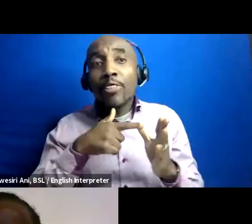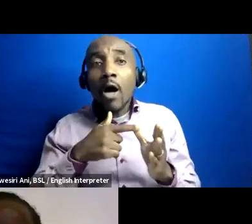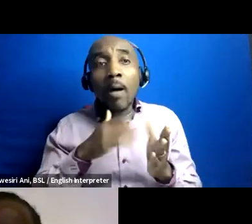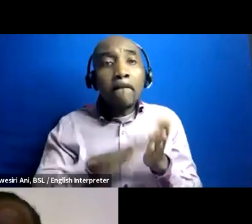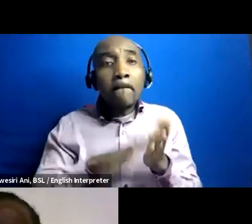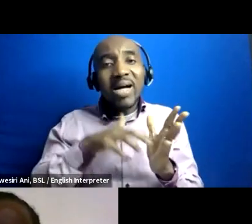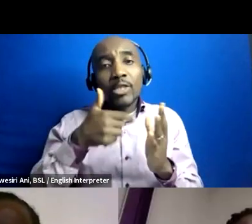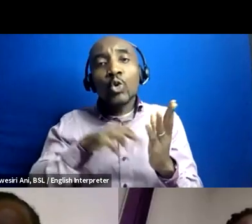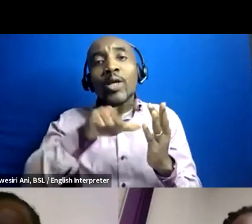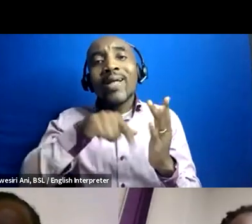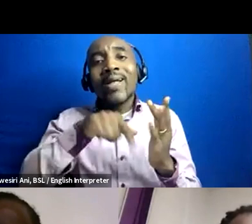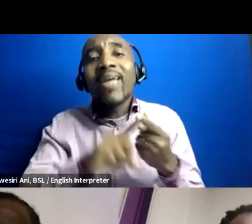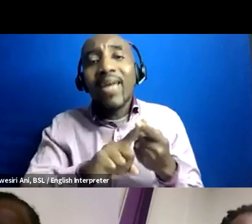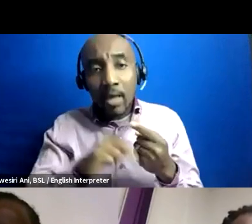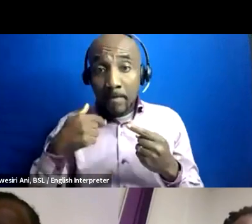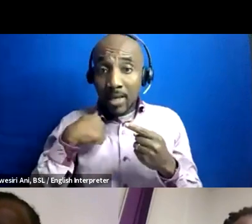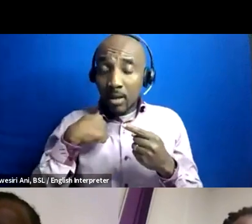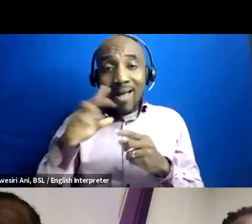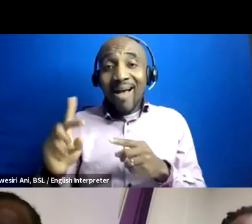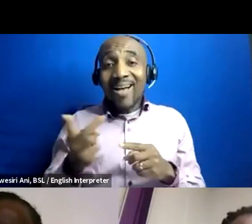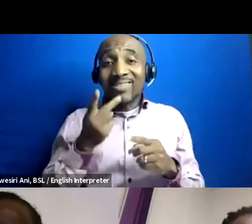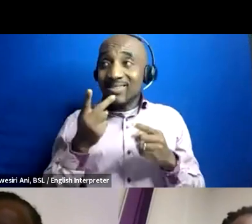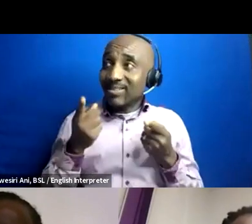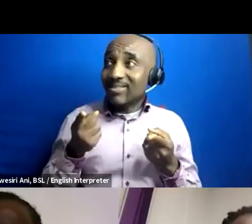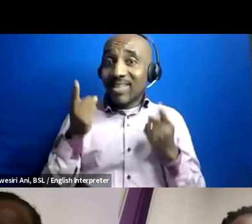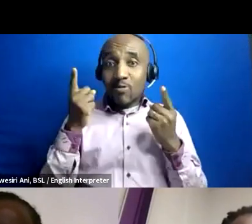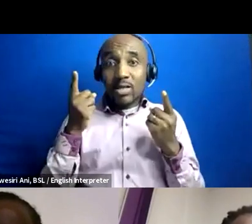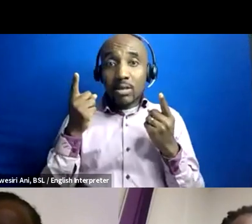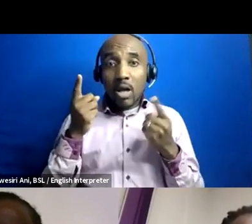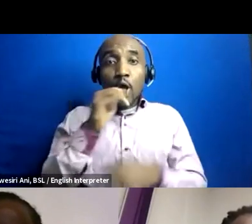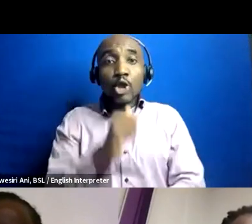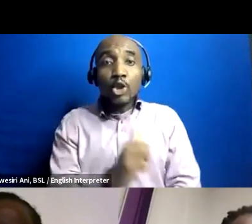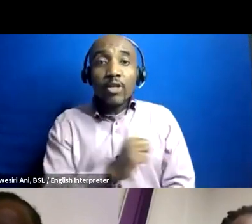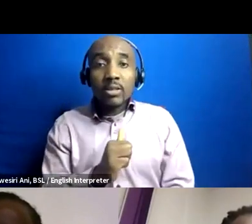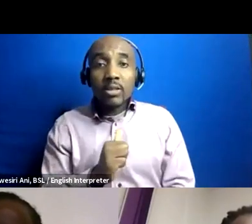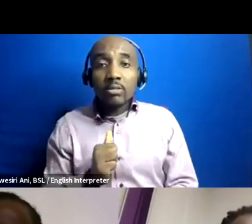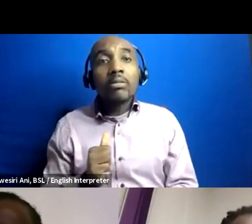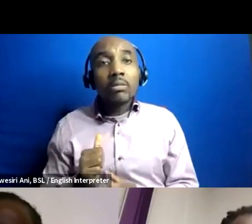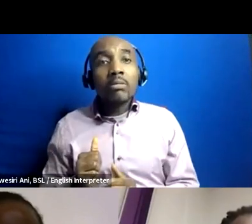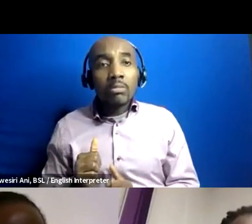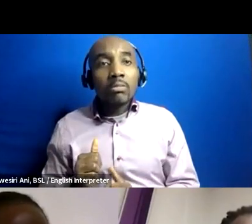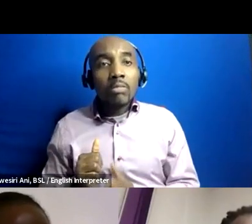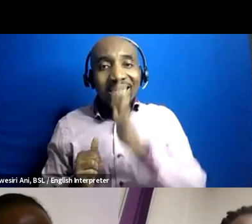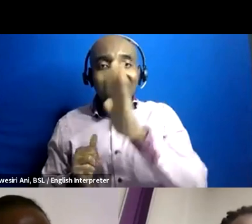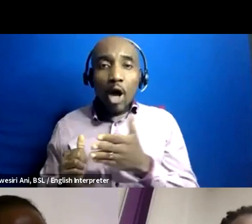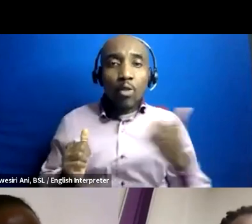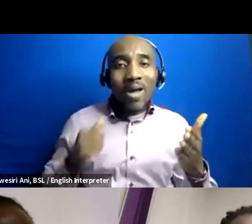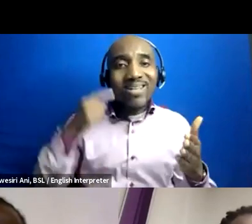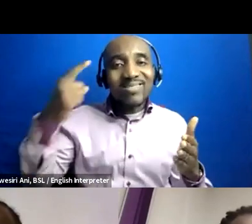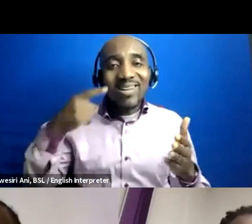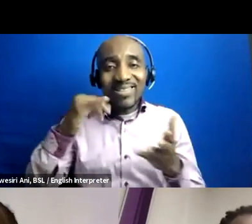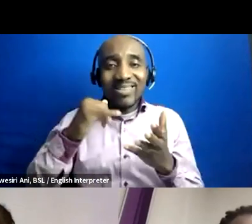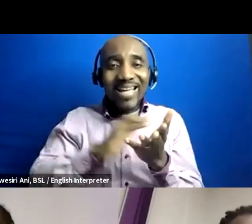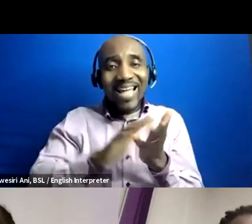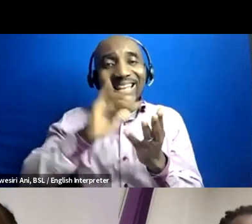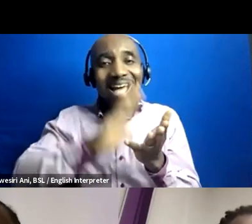I'm an assistant director of nursing at Central and Northwest London NHS Foundation Trust. I'm here tonight as a member of